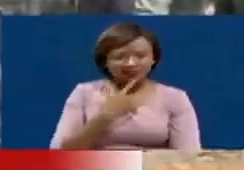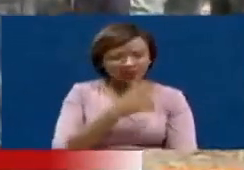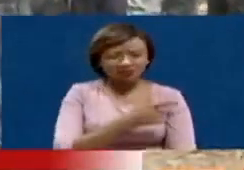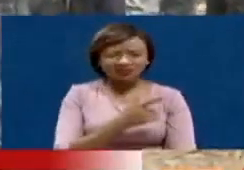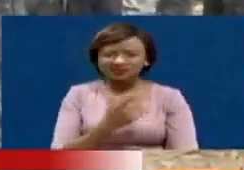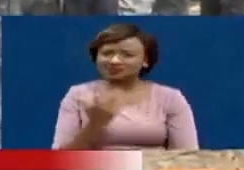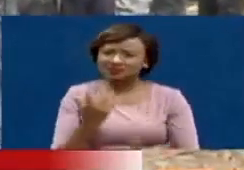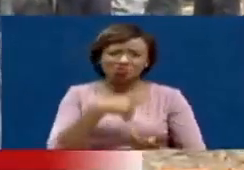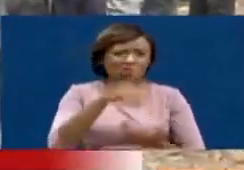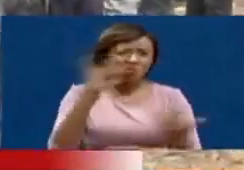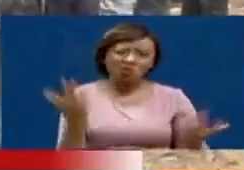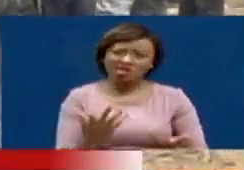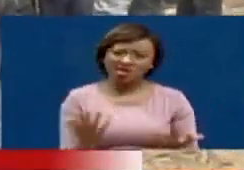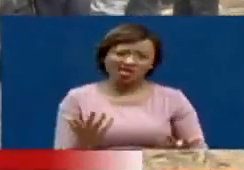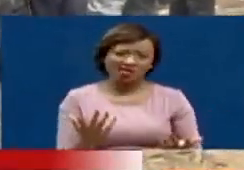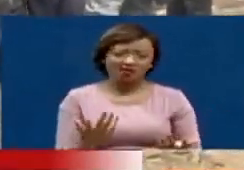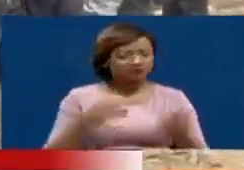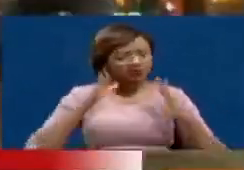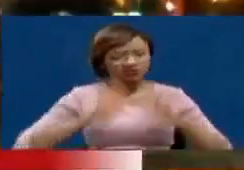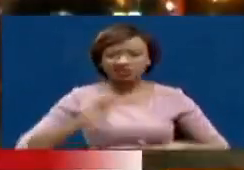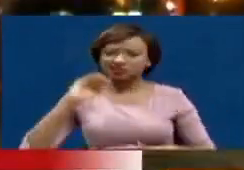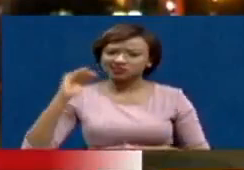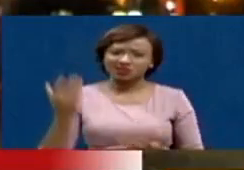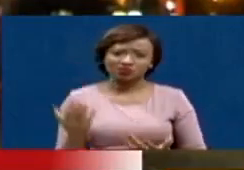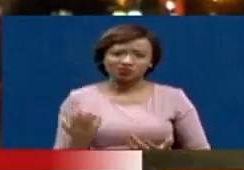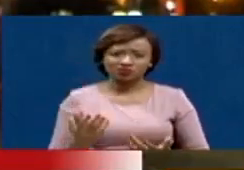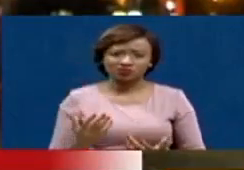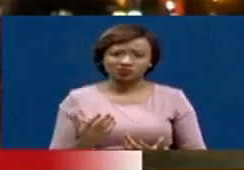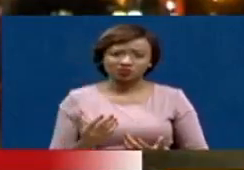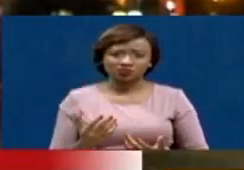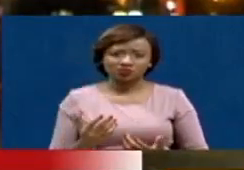they had no alternative outside the CBD.